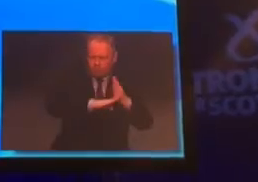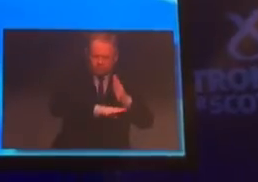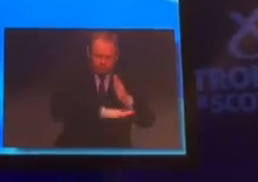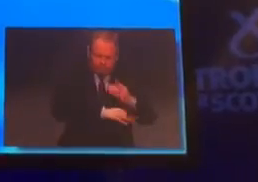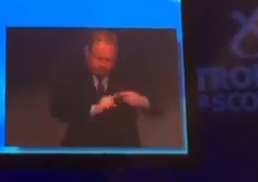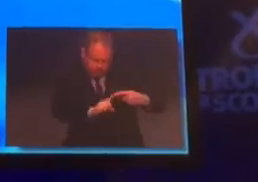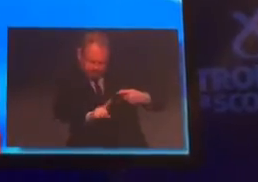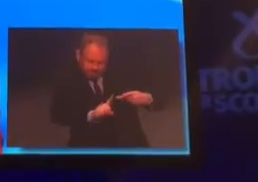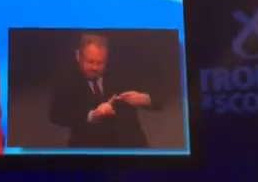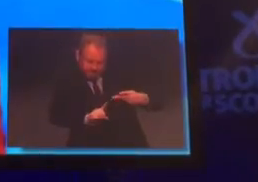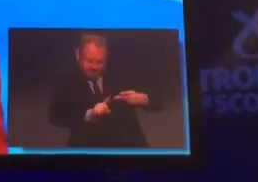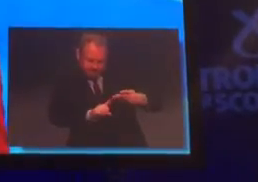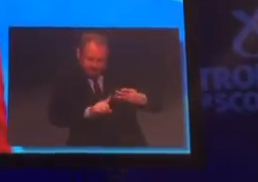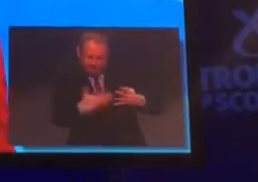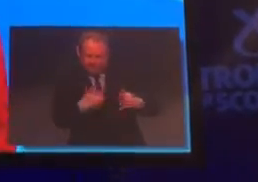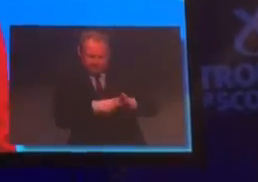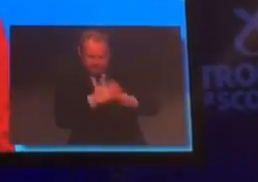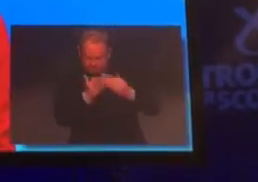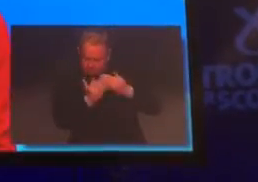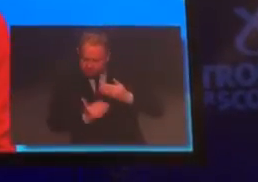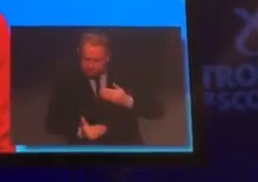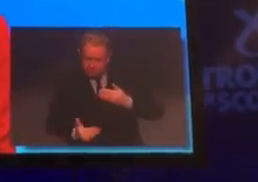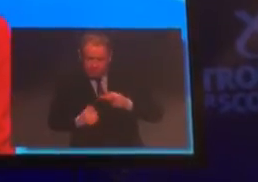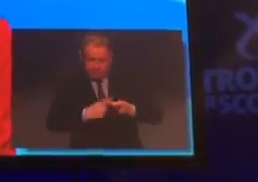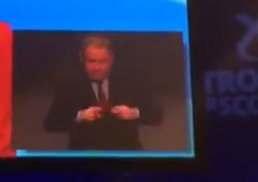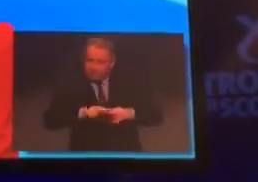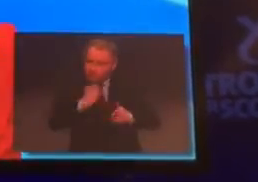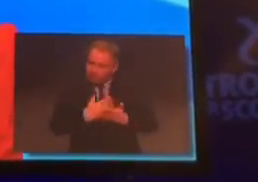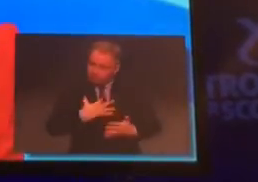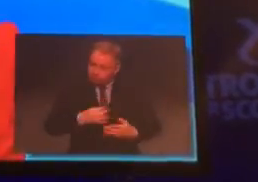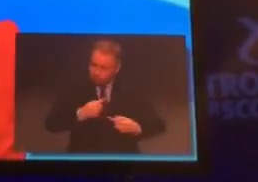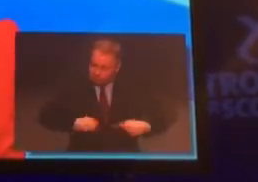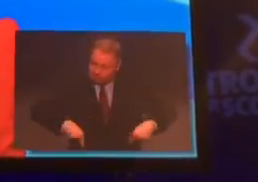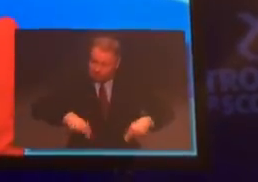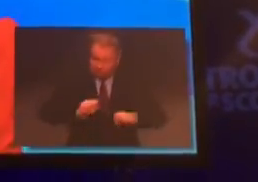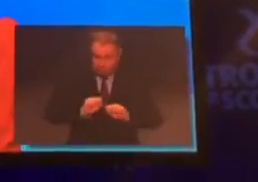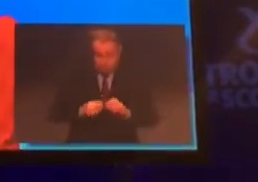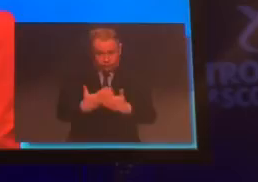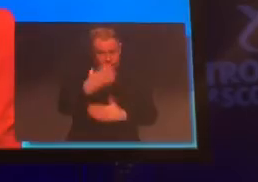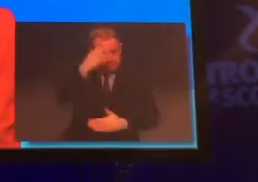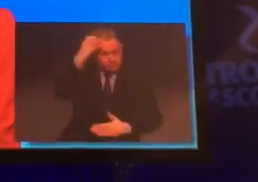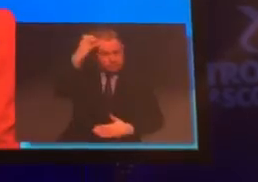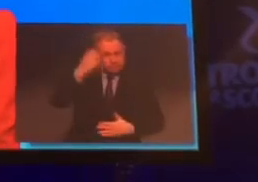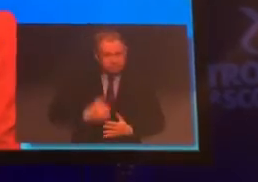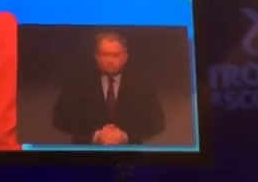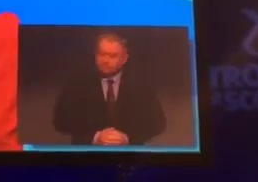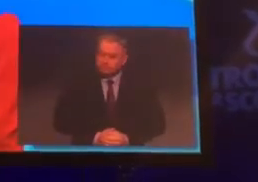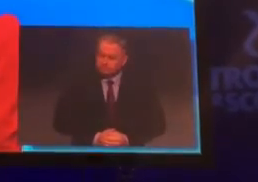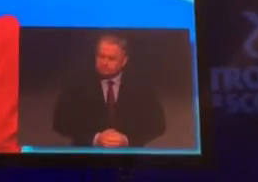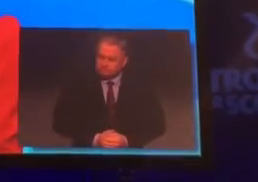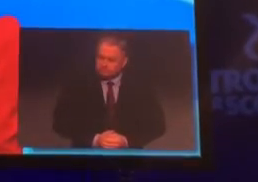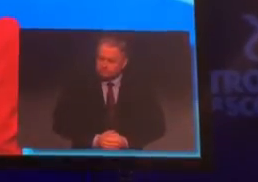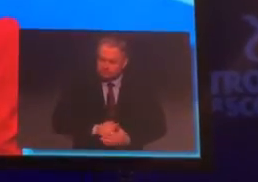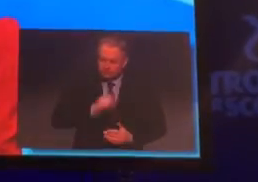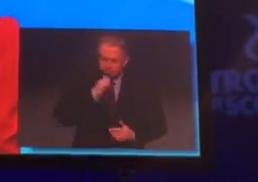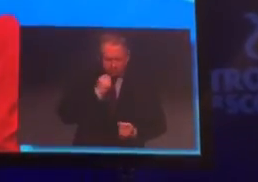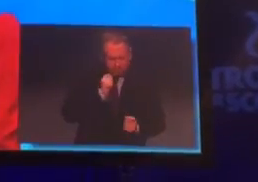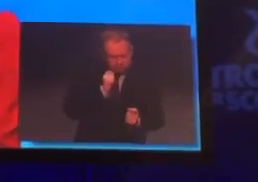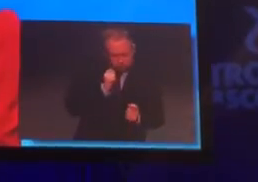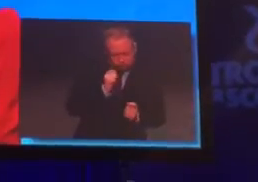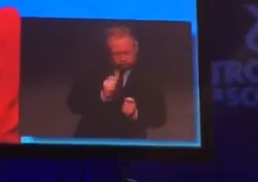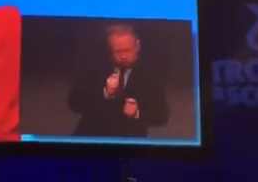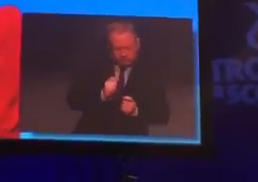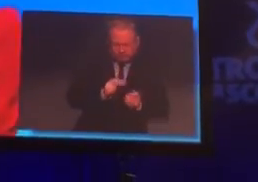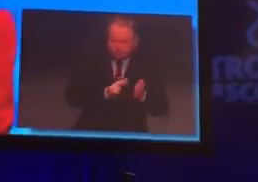pursue over these next 5 years if you re-elect us to be your government. We will reform our